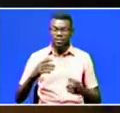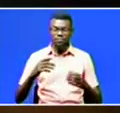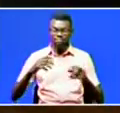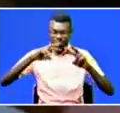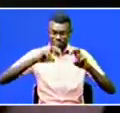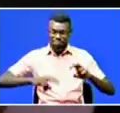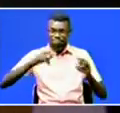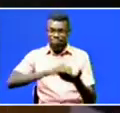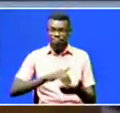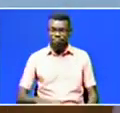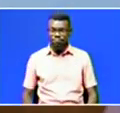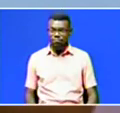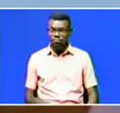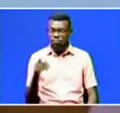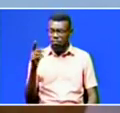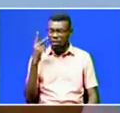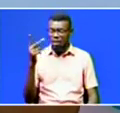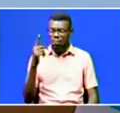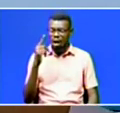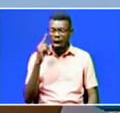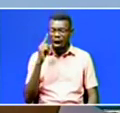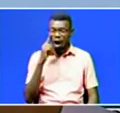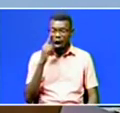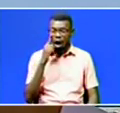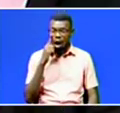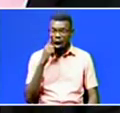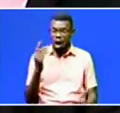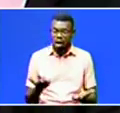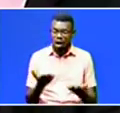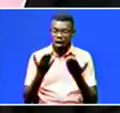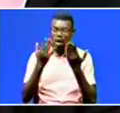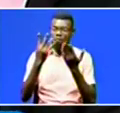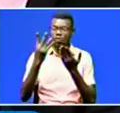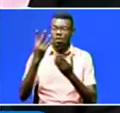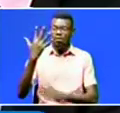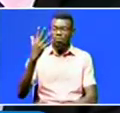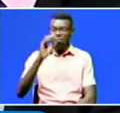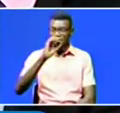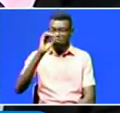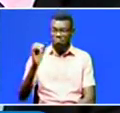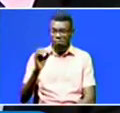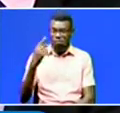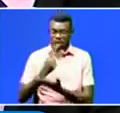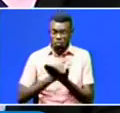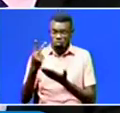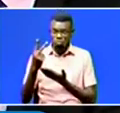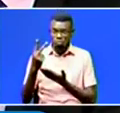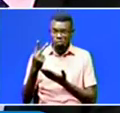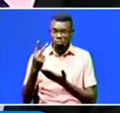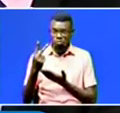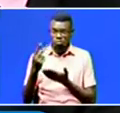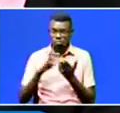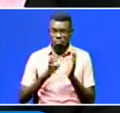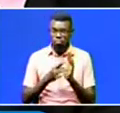This patient has recovered his sight by 45% in 2 weeks' time. And eventually we are expecting